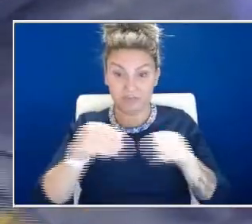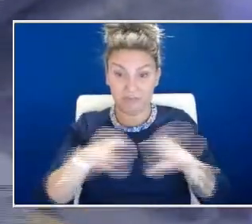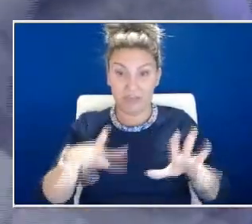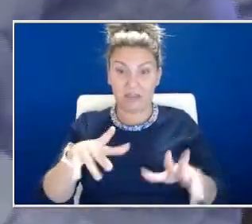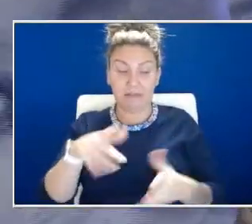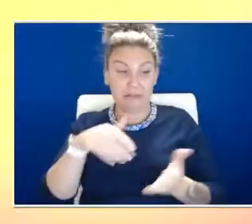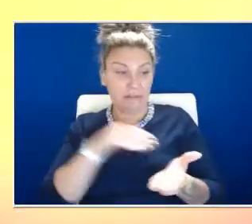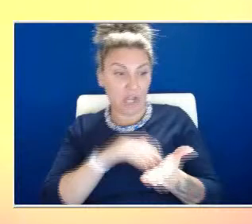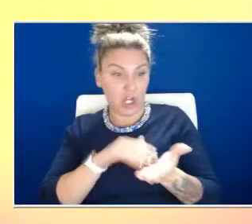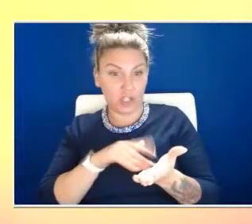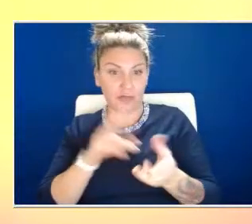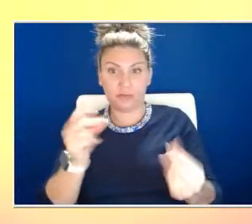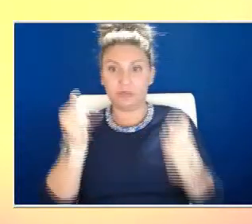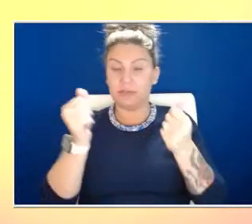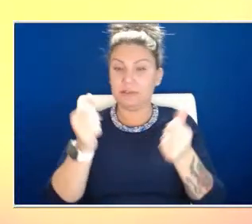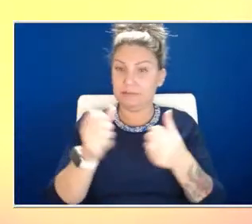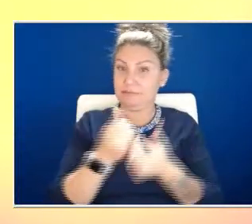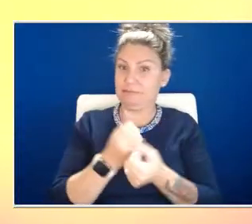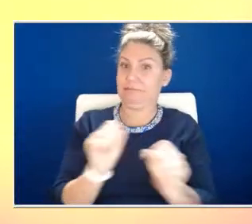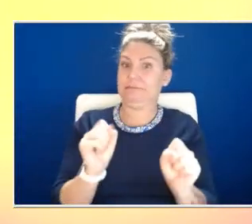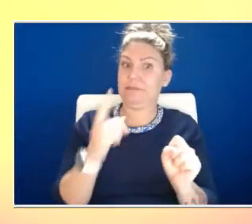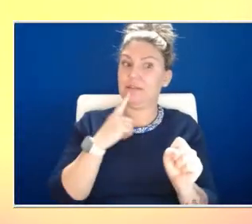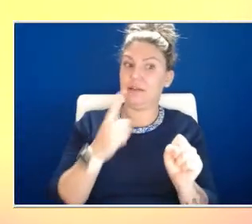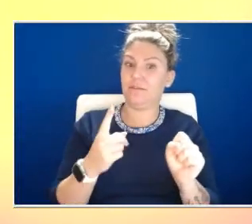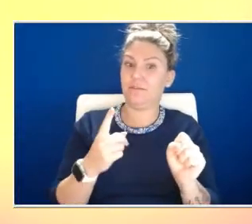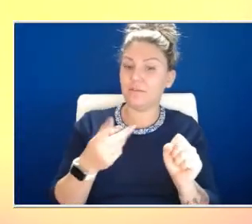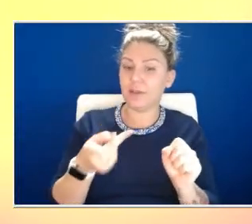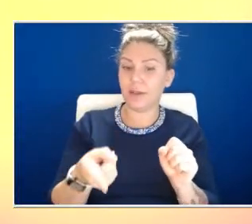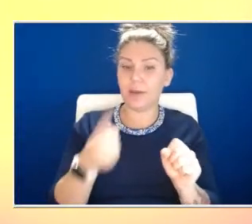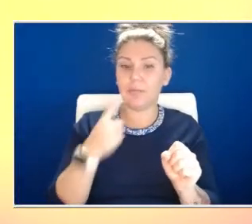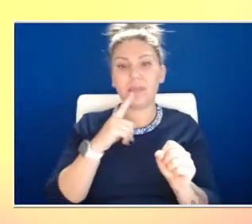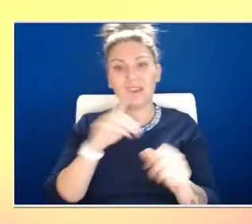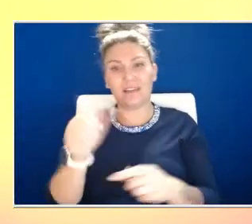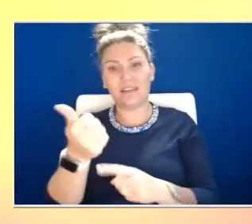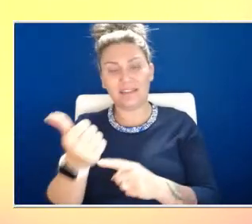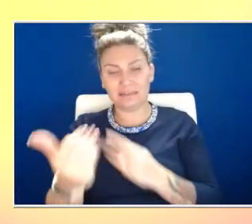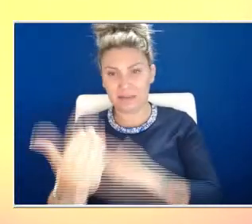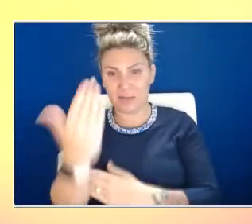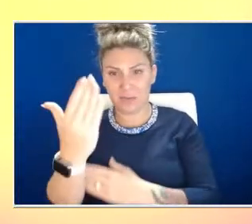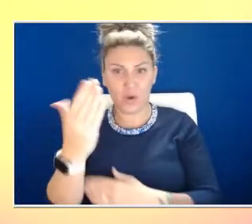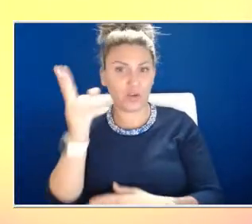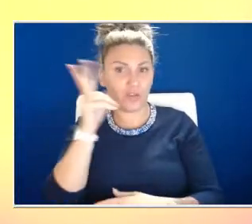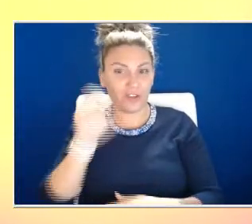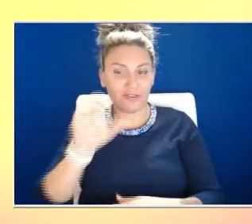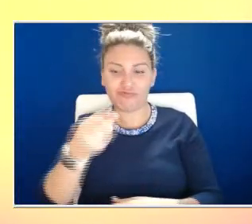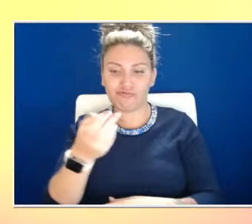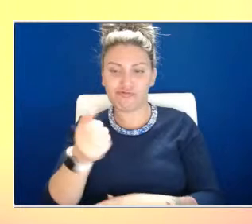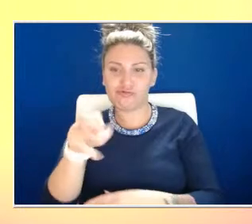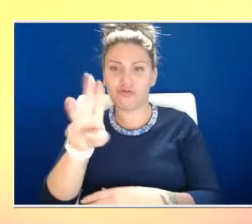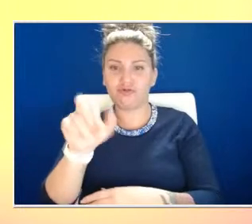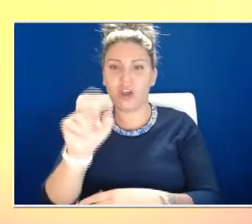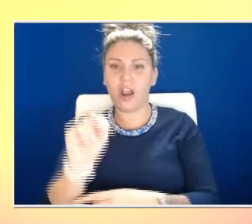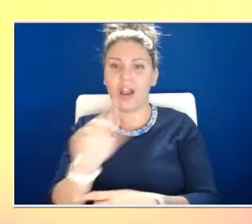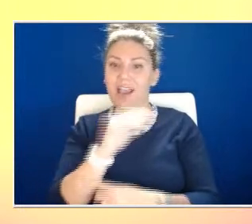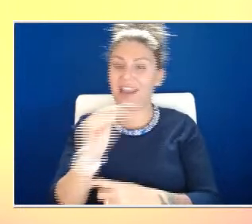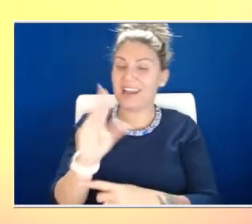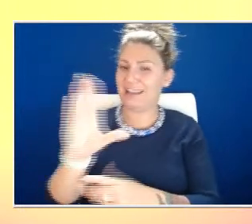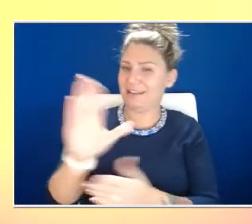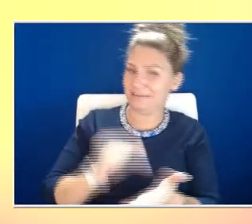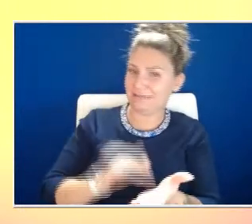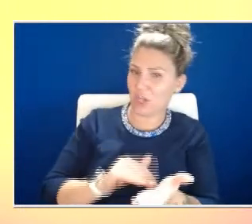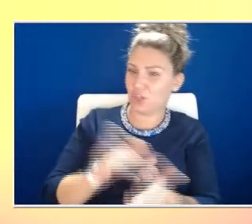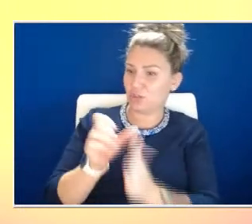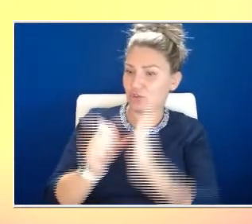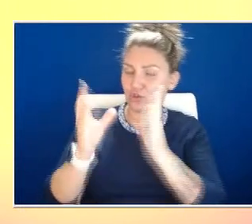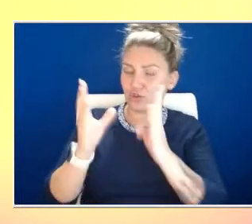to save him. Coming up at 10 a.m., you're going to hear from that patient, Sean Tiener. You'll hear from his doctors, and his surgeon explains what he needed